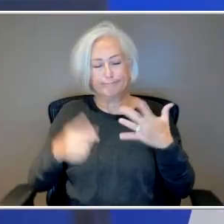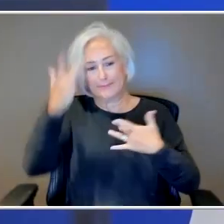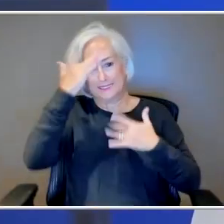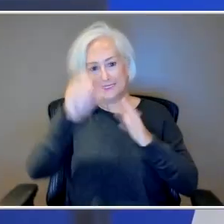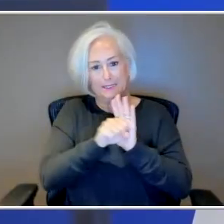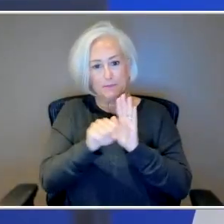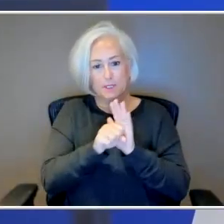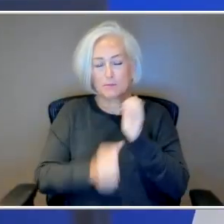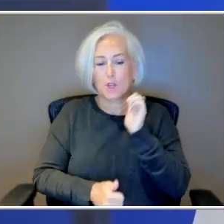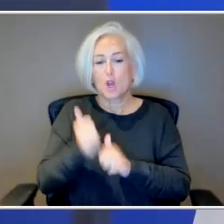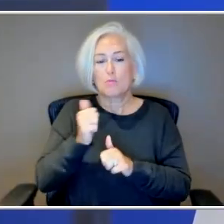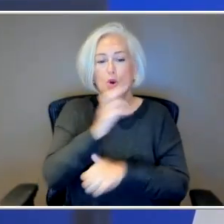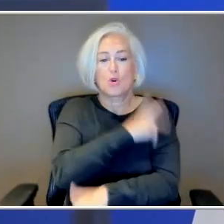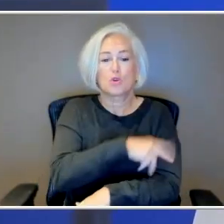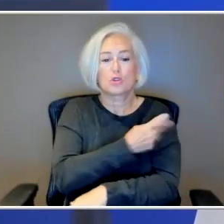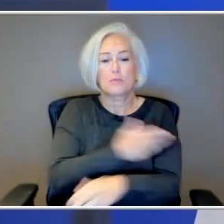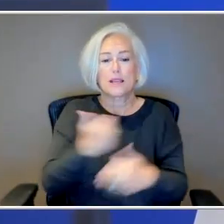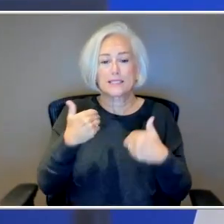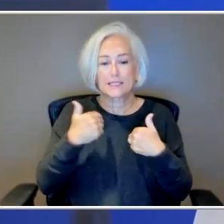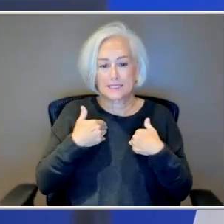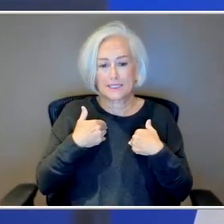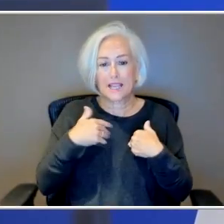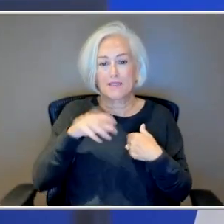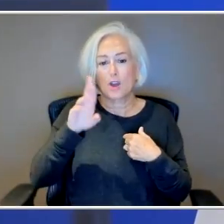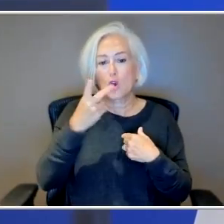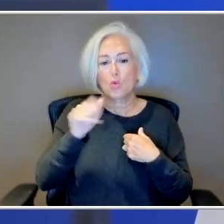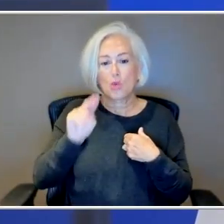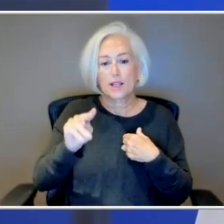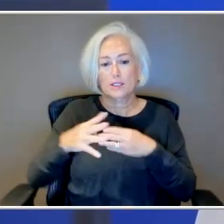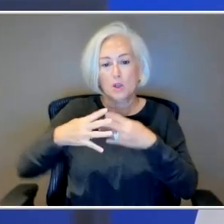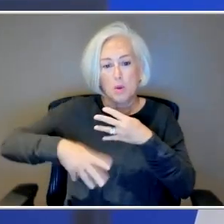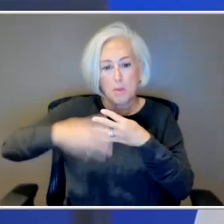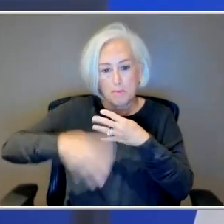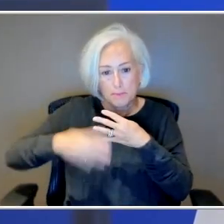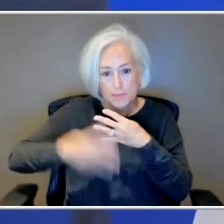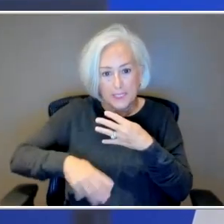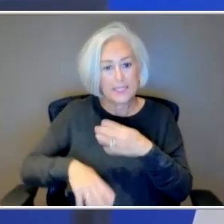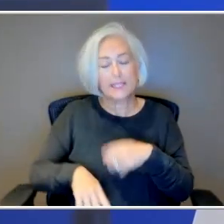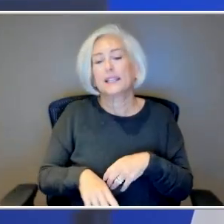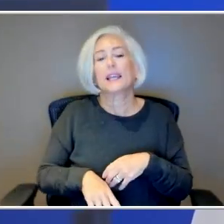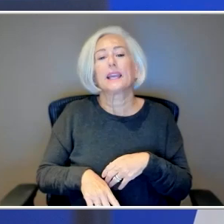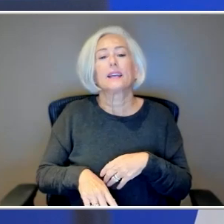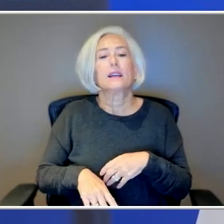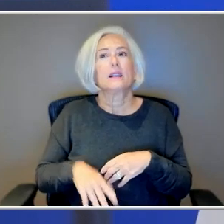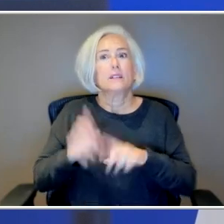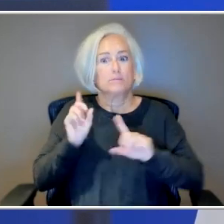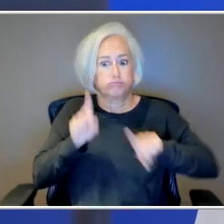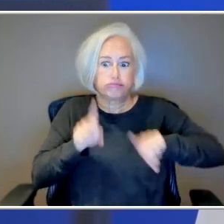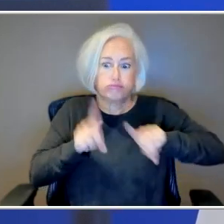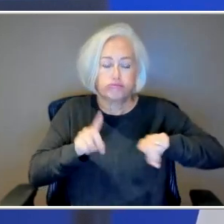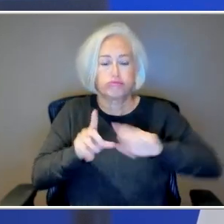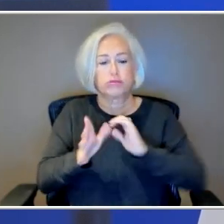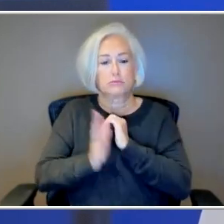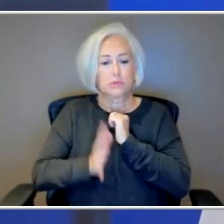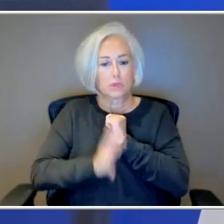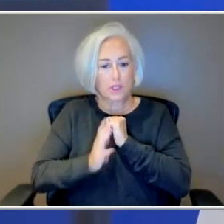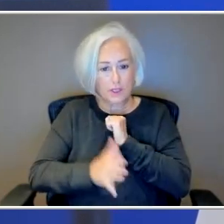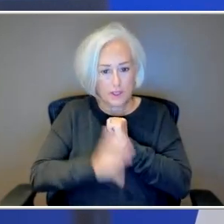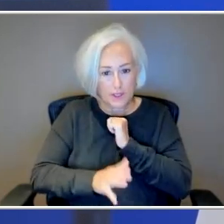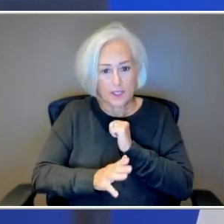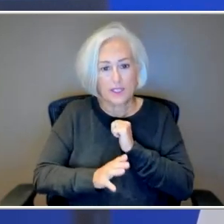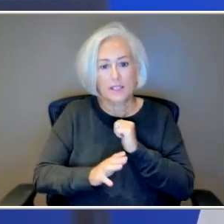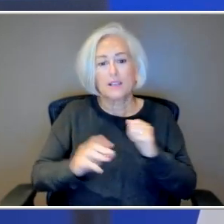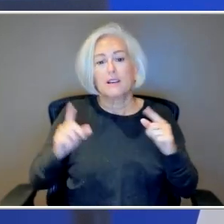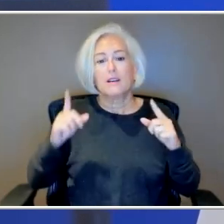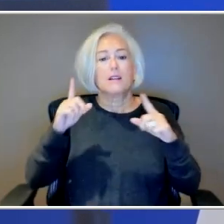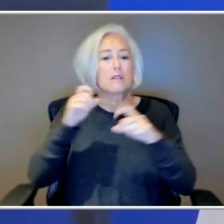actually will have rectal bleeding, stool frequency, urgency, diarrhea, and sometimes patients can have complications from iron deficiency, anemia,